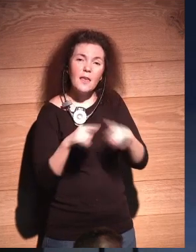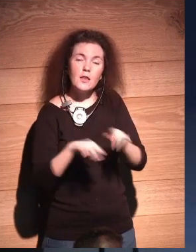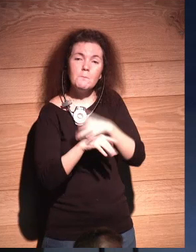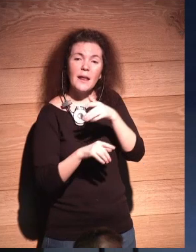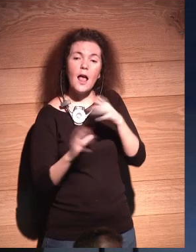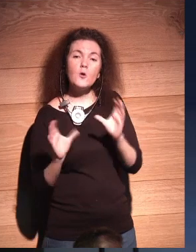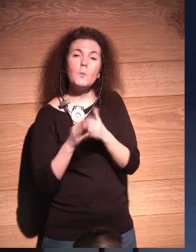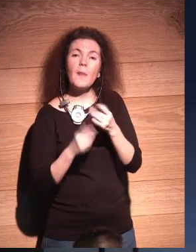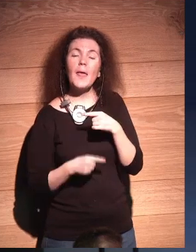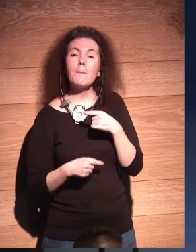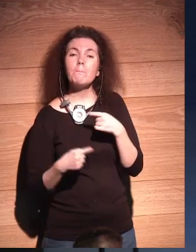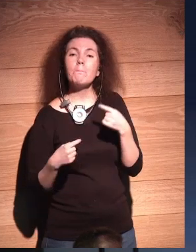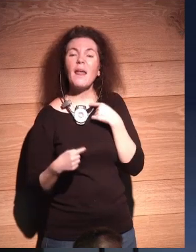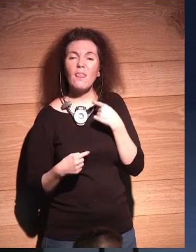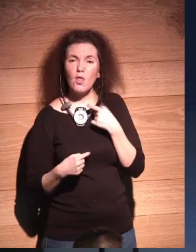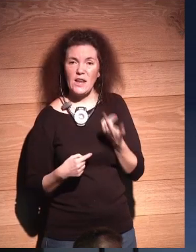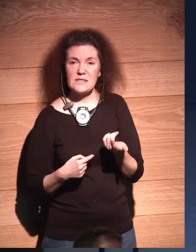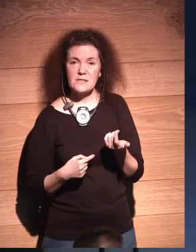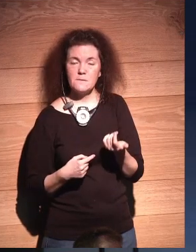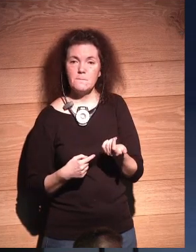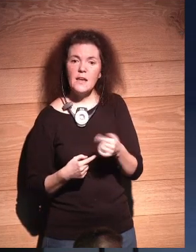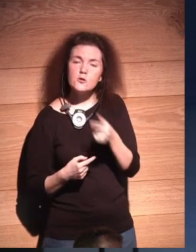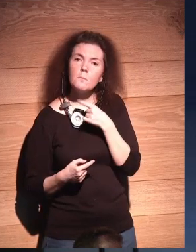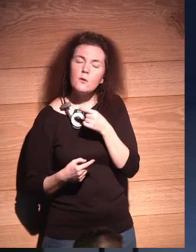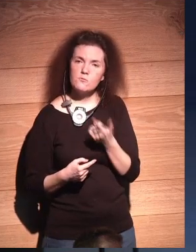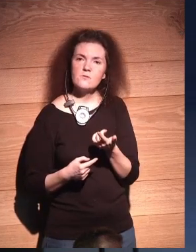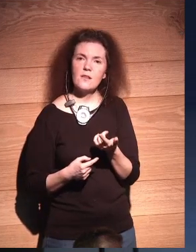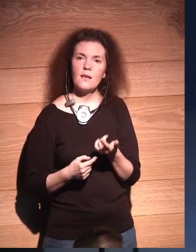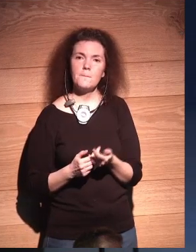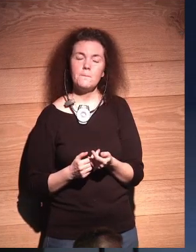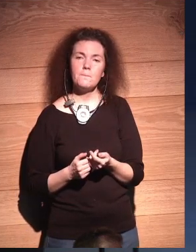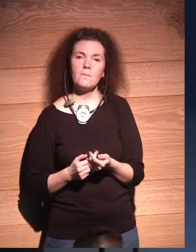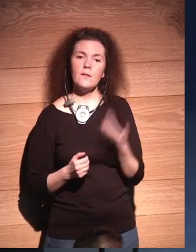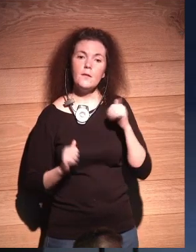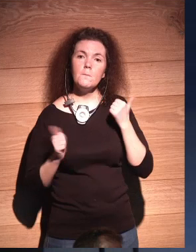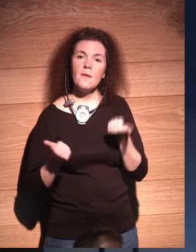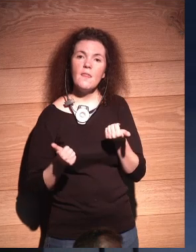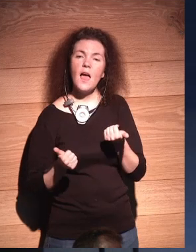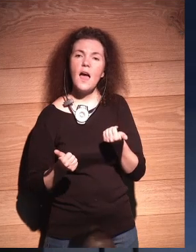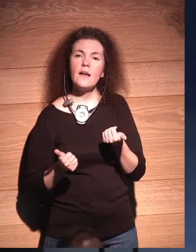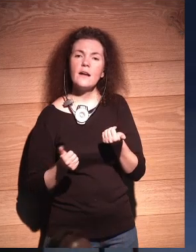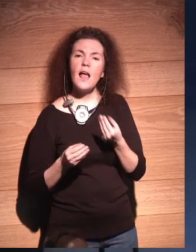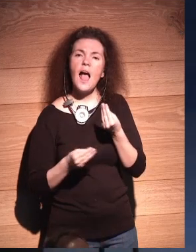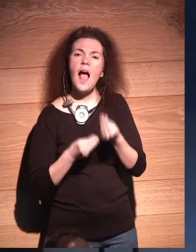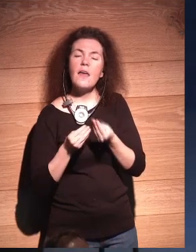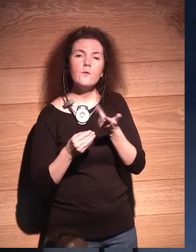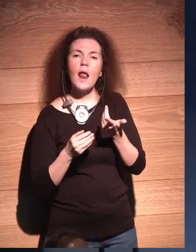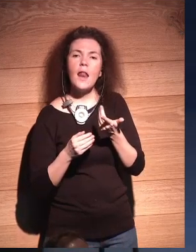for, particularly like that. And he began to kind of romanticize the loser. And it was